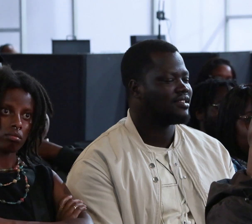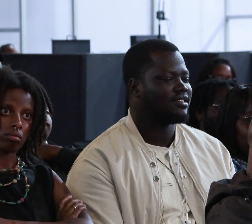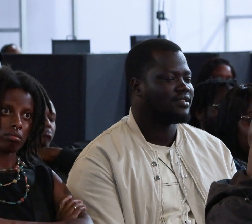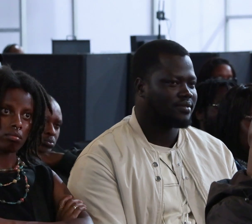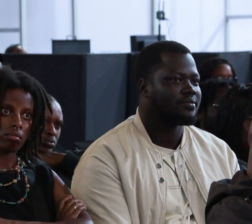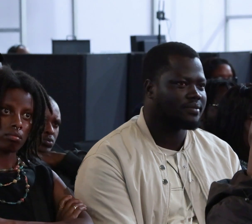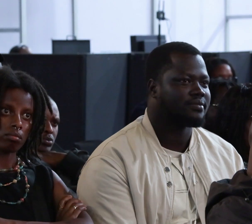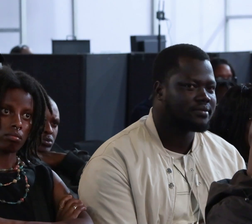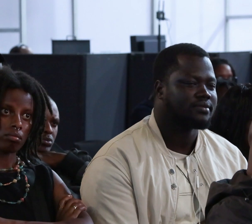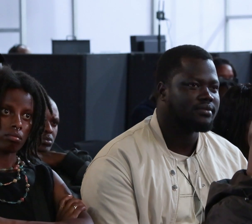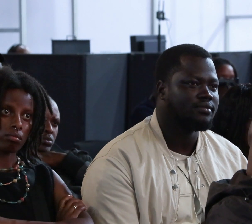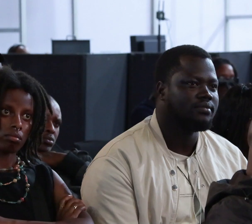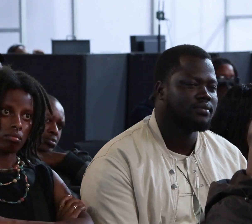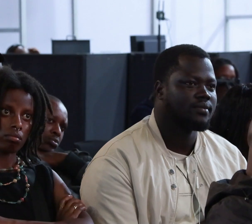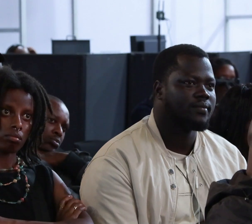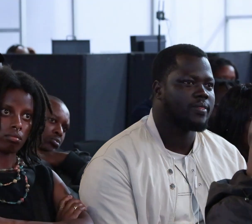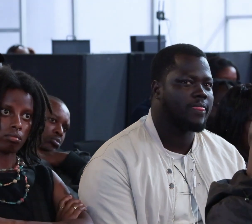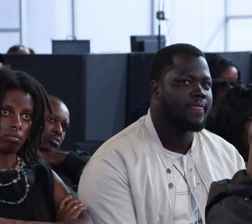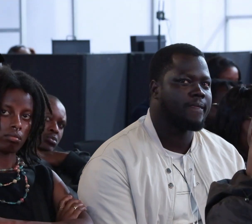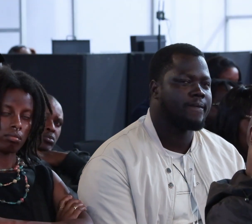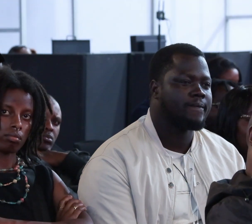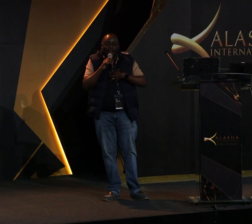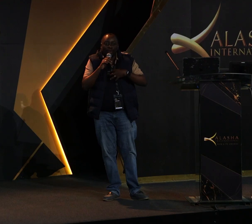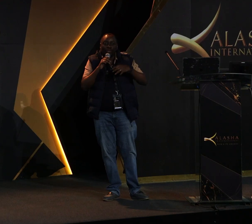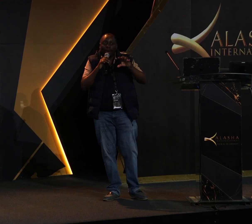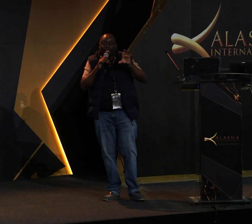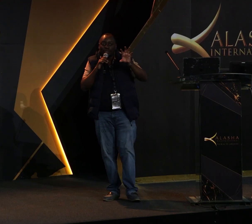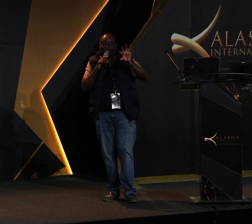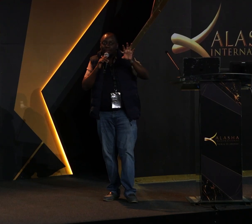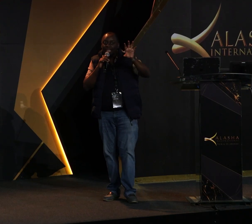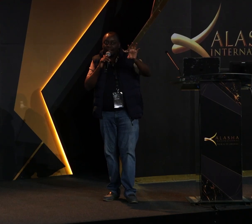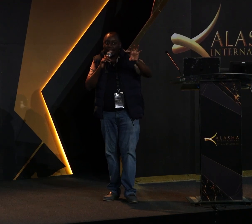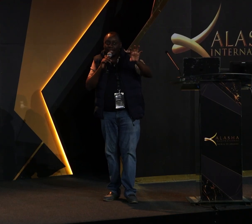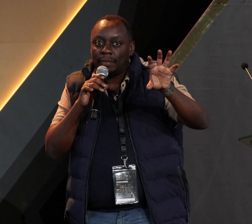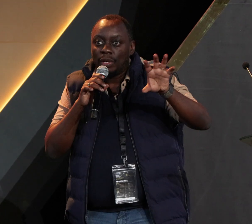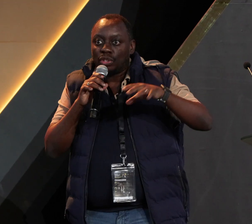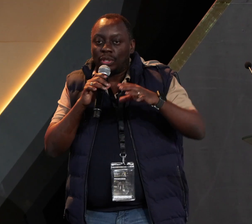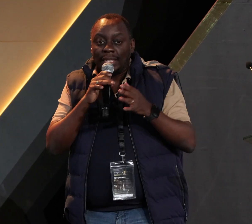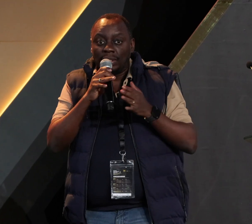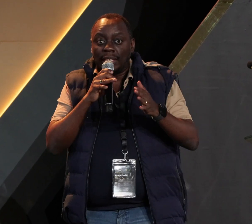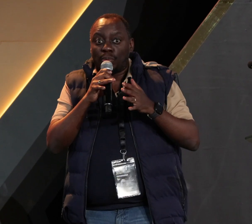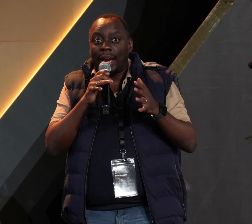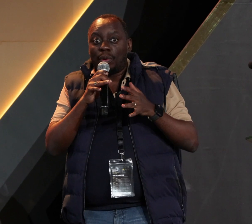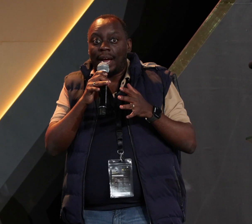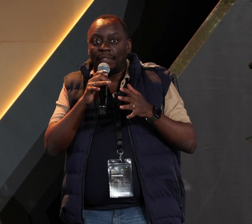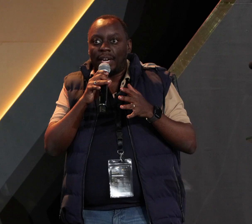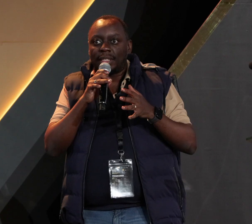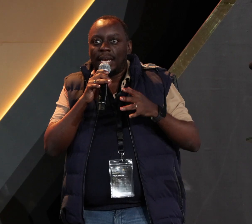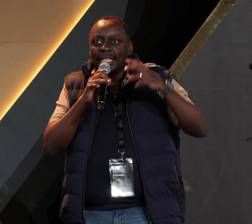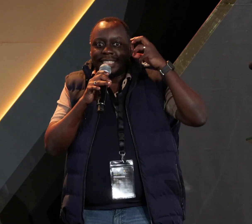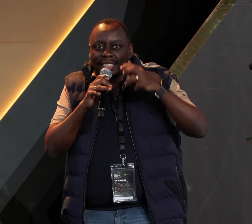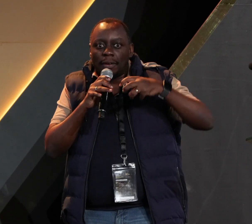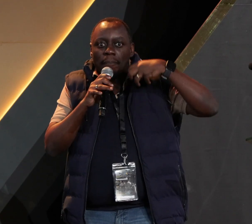So that it ends on time, it starts on time, me feeling the rhythm and also working together with the director. So that's what I could